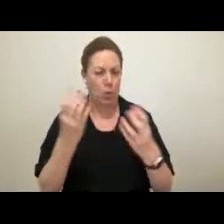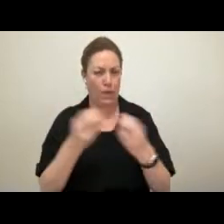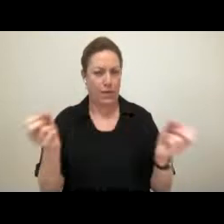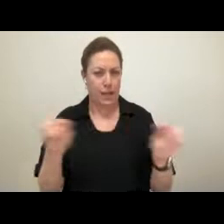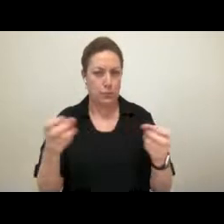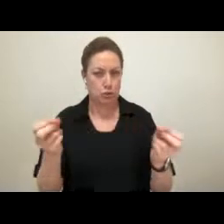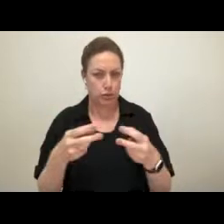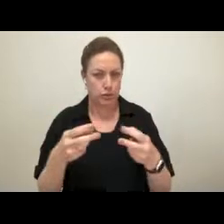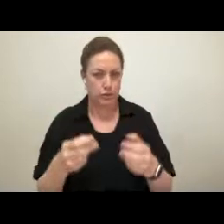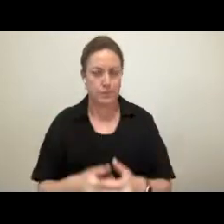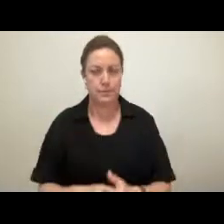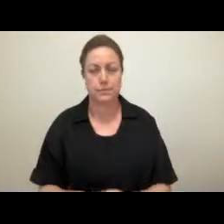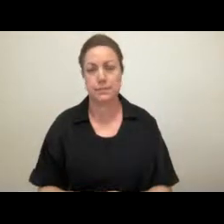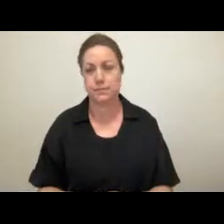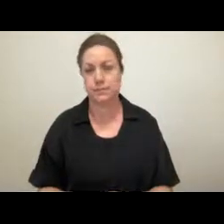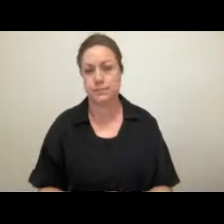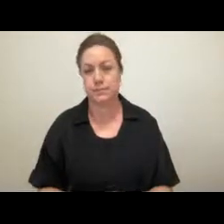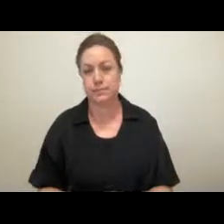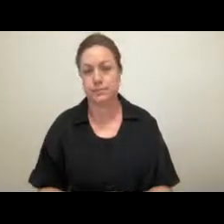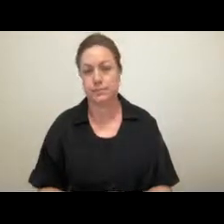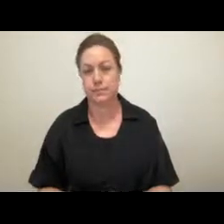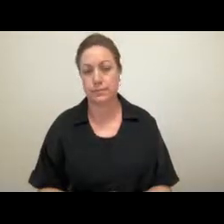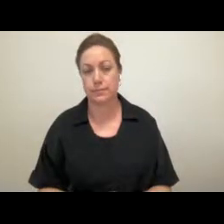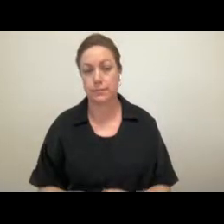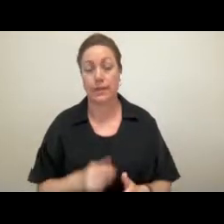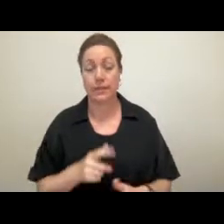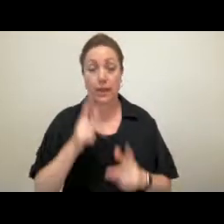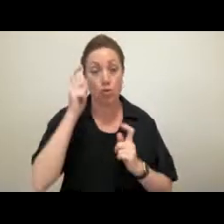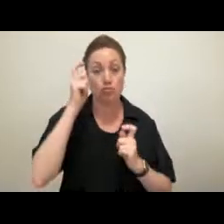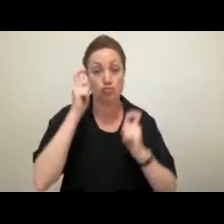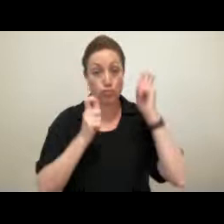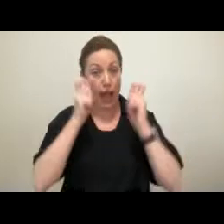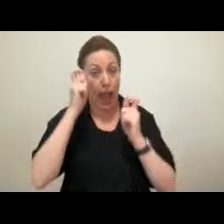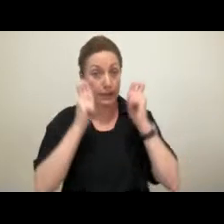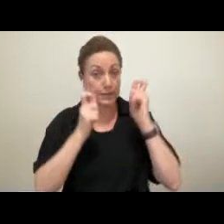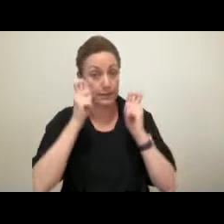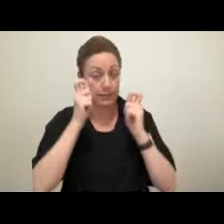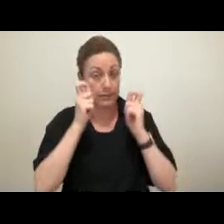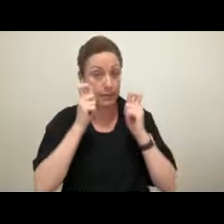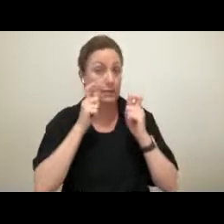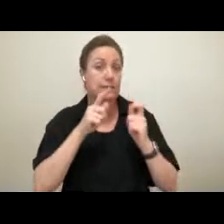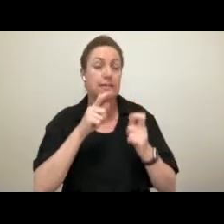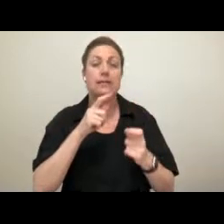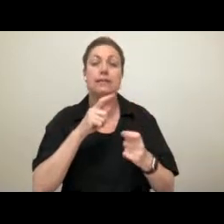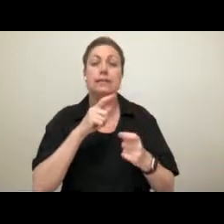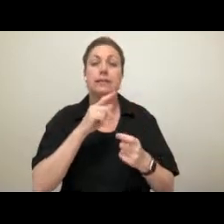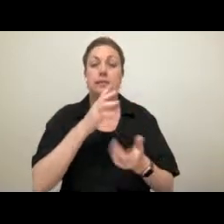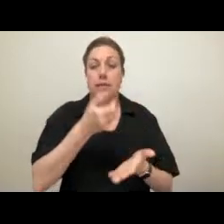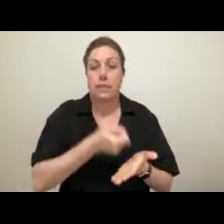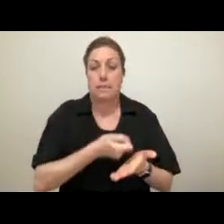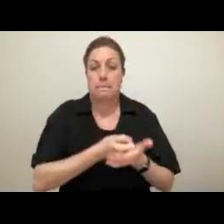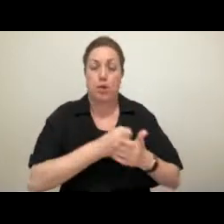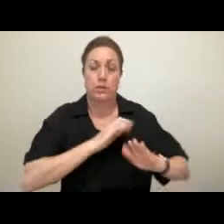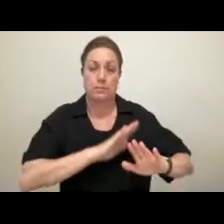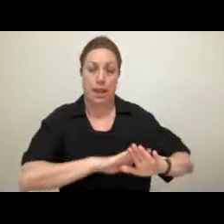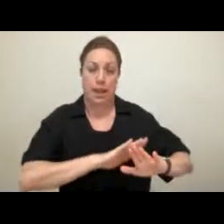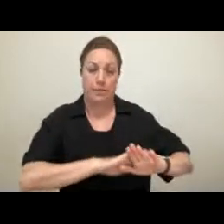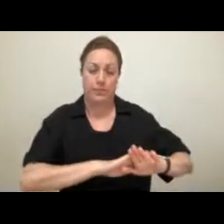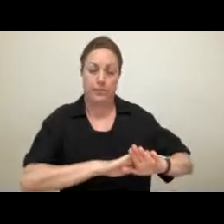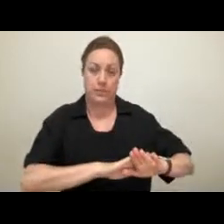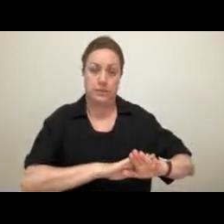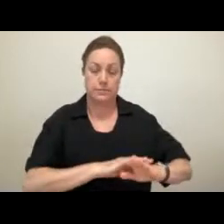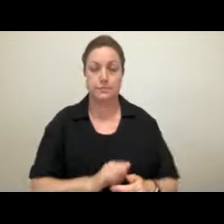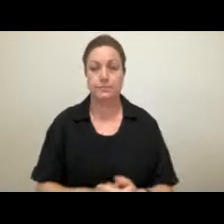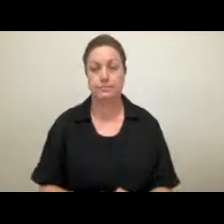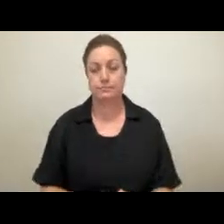The react button, if you want to do a thumbs up or put your hand up, is down the bottom left, but you shouldn't need it because we